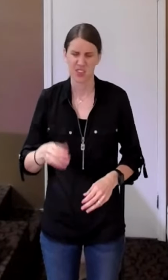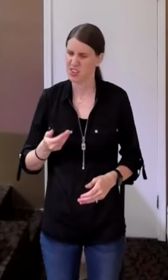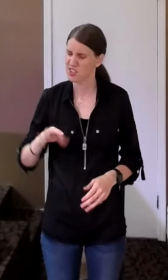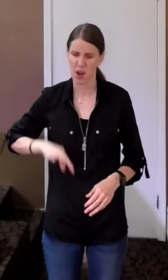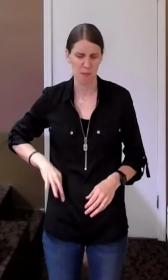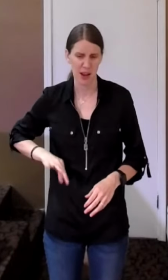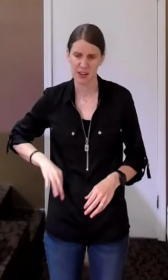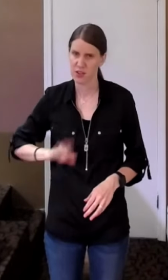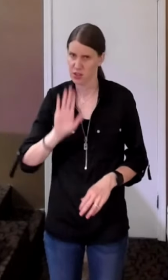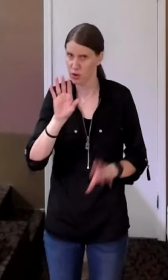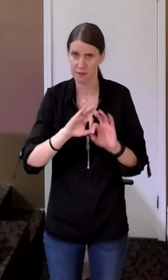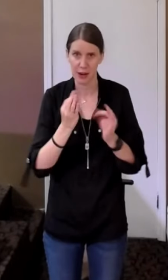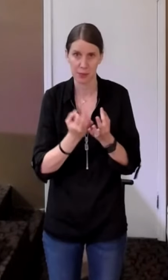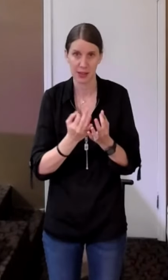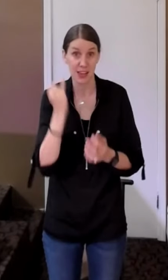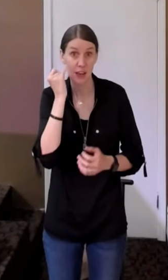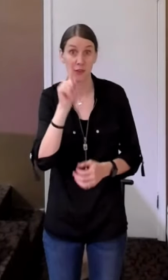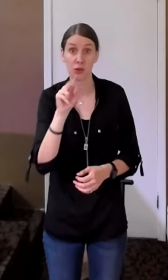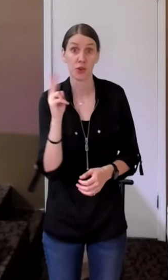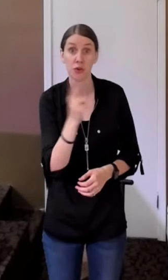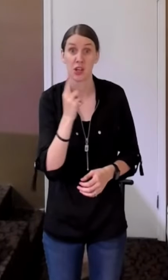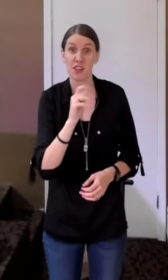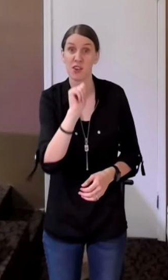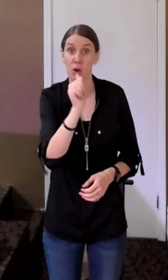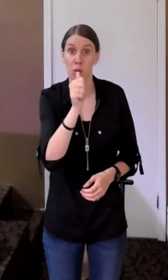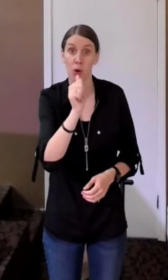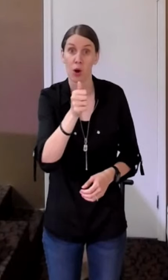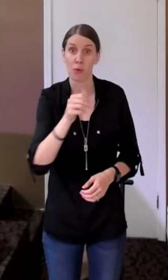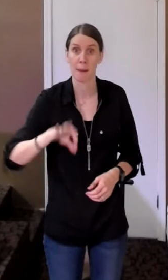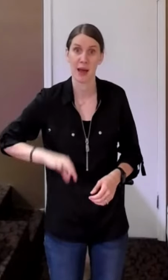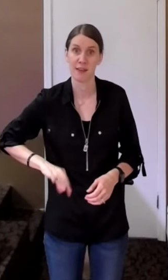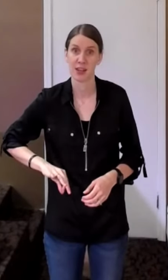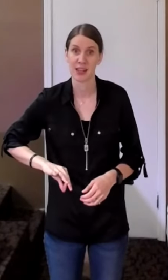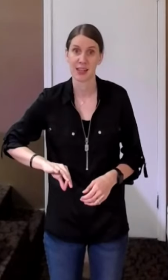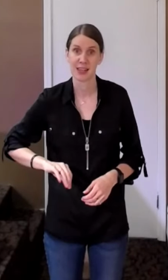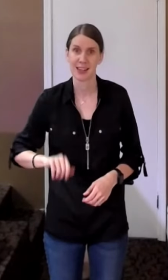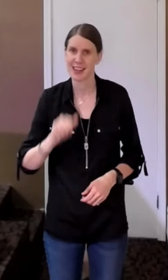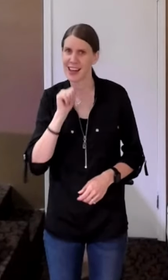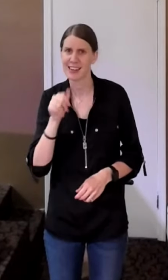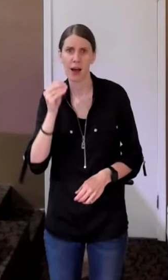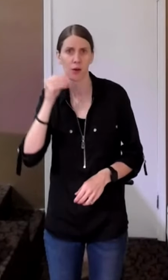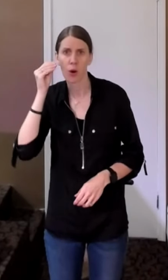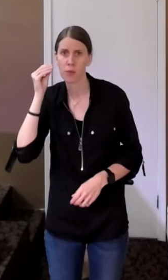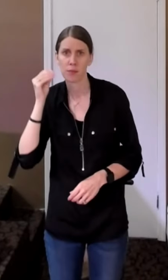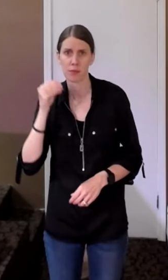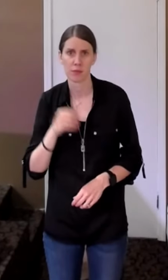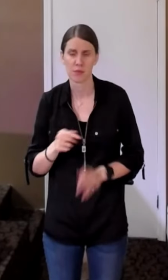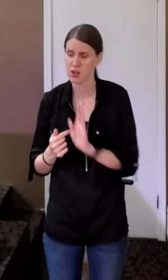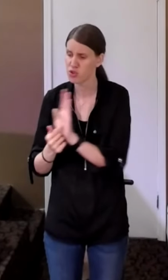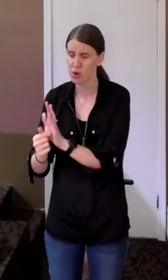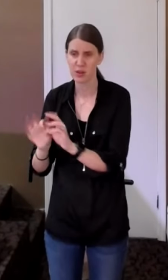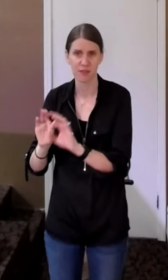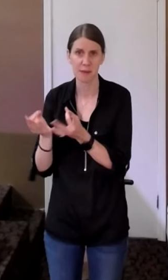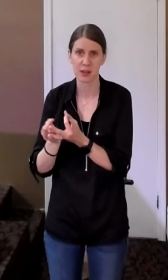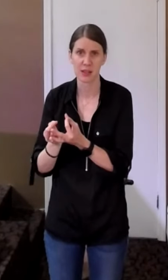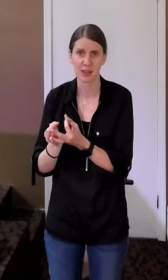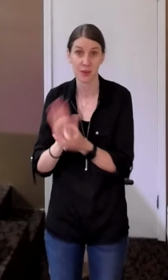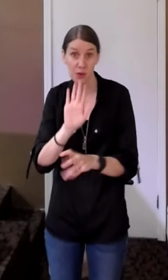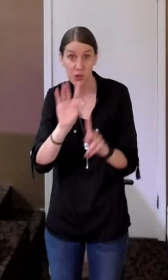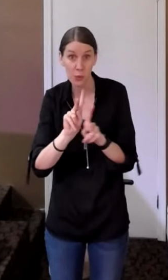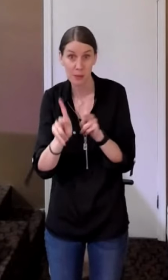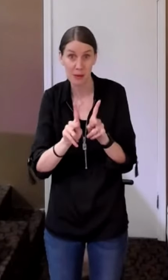good if you use it all out there for your own good and don't bring it home to your family, your